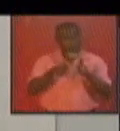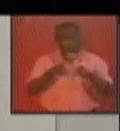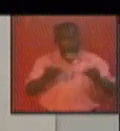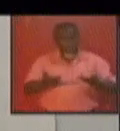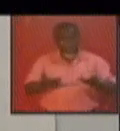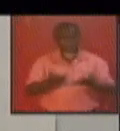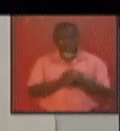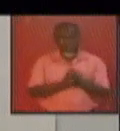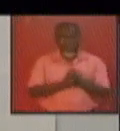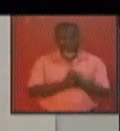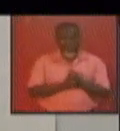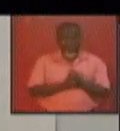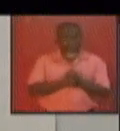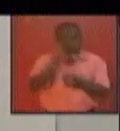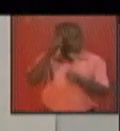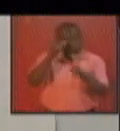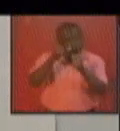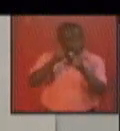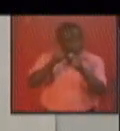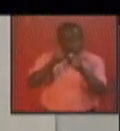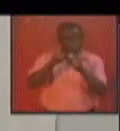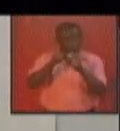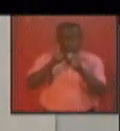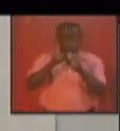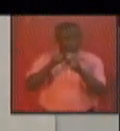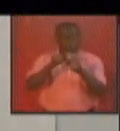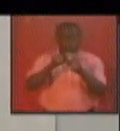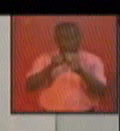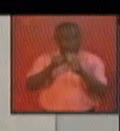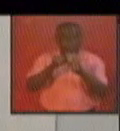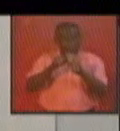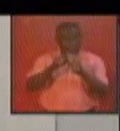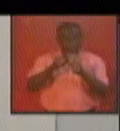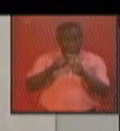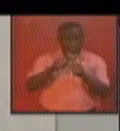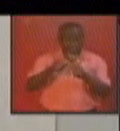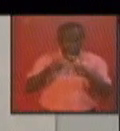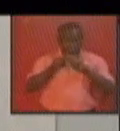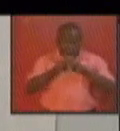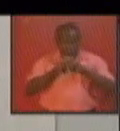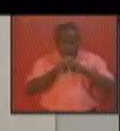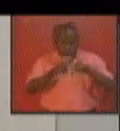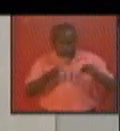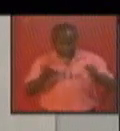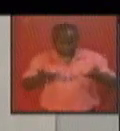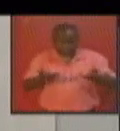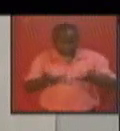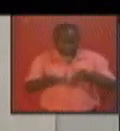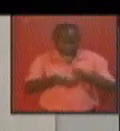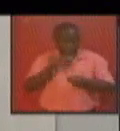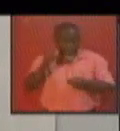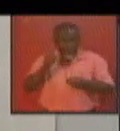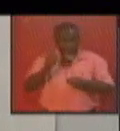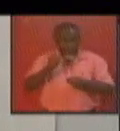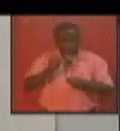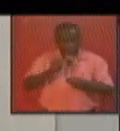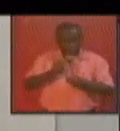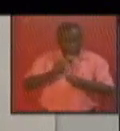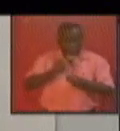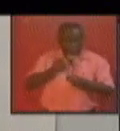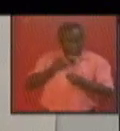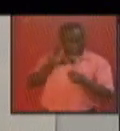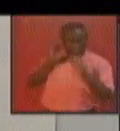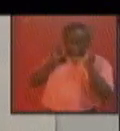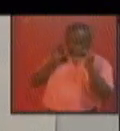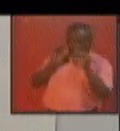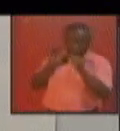in retrospect that her letter was the one that achieved any particular outcome. Minister Browne notes that Mrs. Persad-Bissessar's